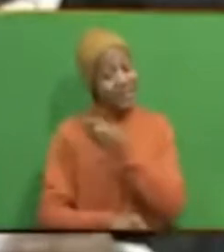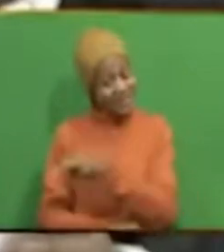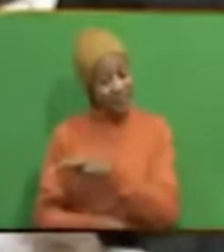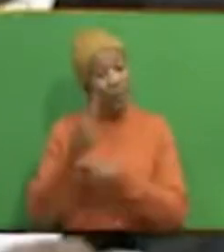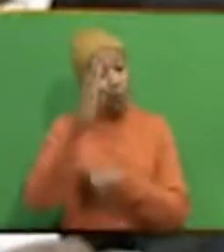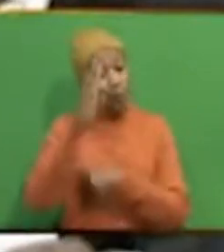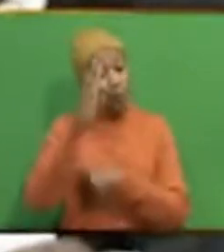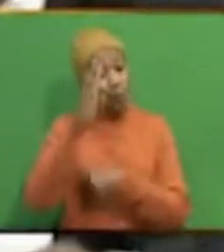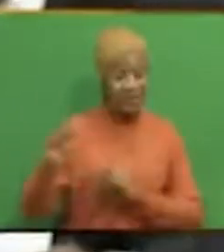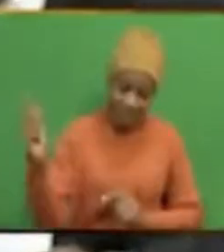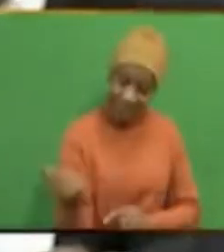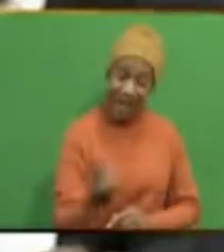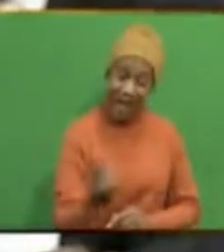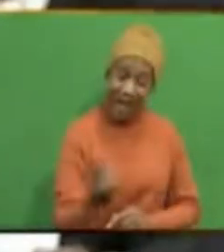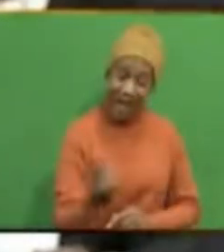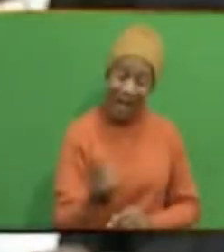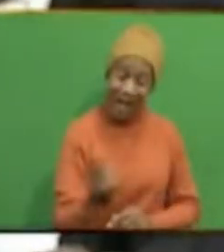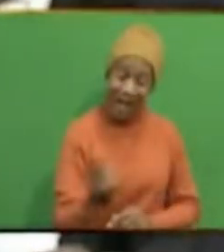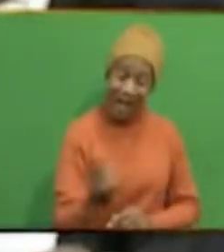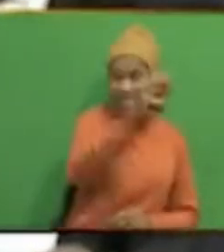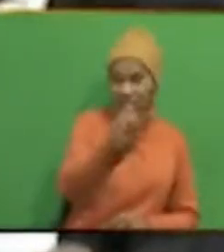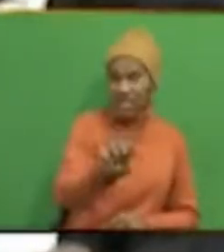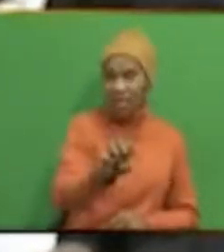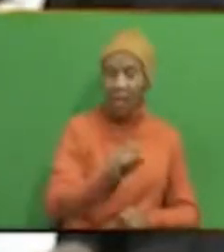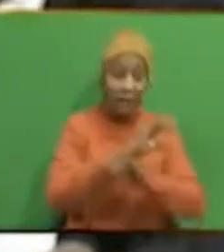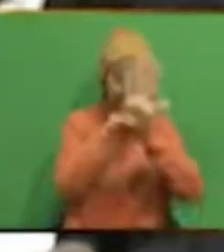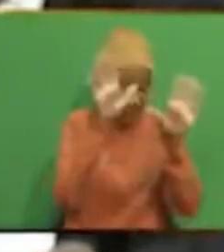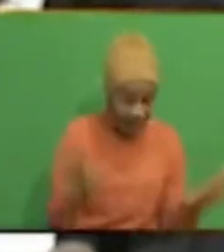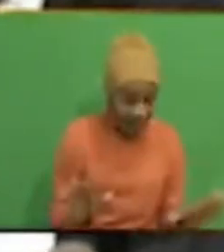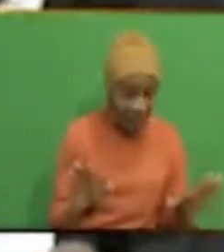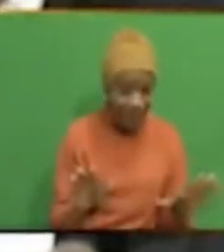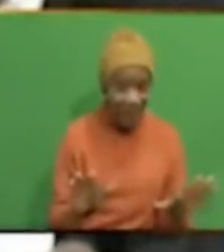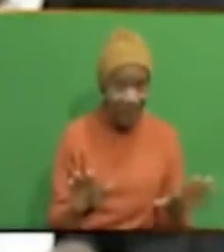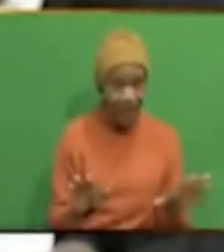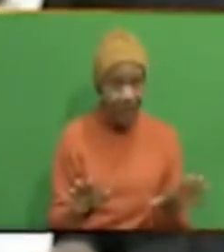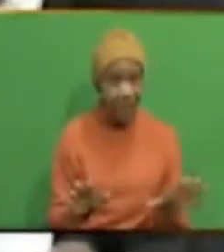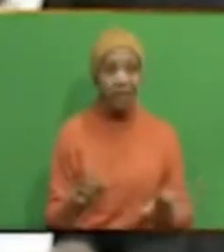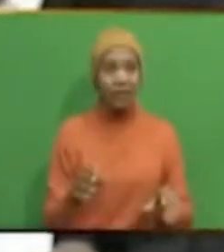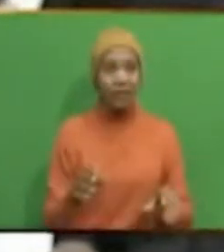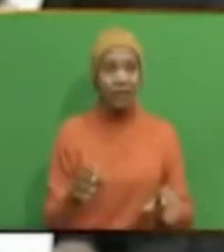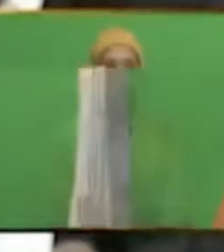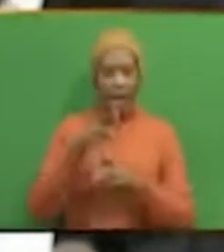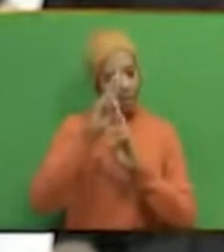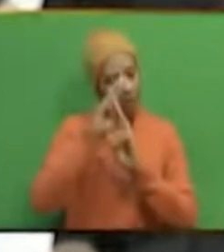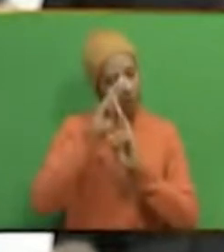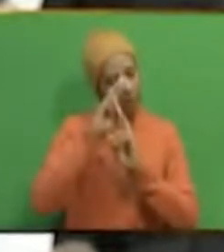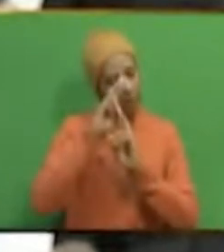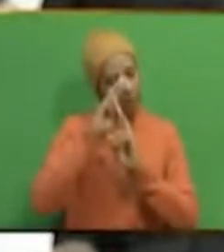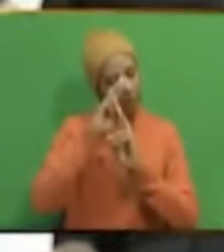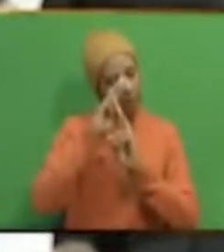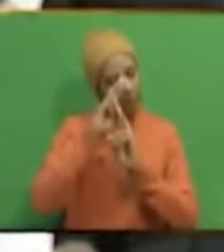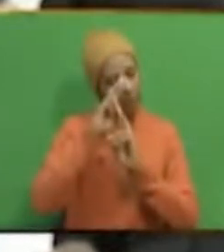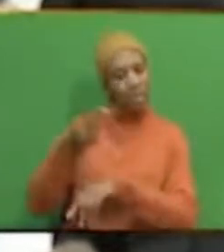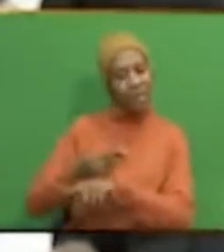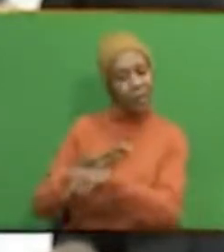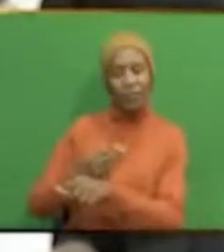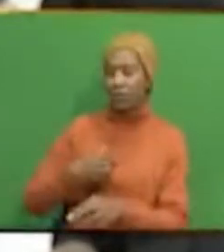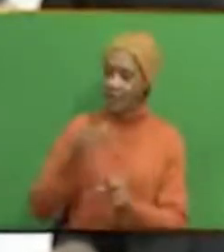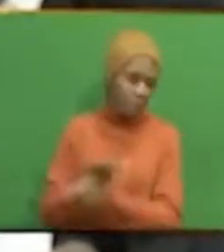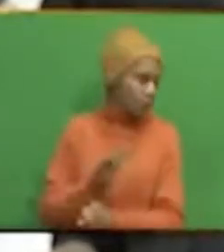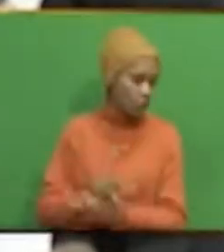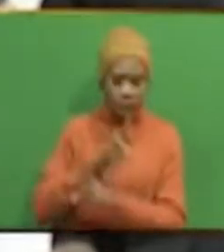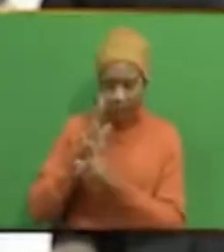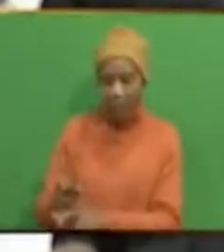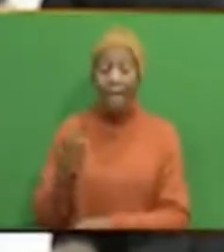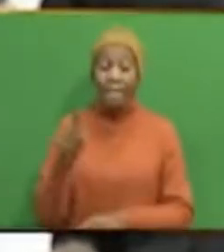our voice in the JSC. Clearly, however, and I say this with the greatest respect to the Honourable John Hlophe,